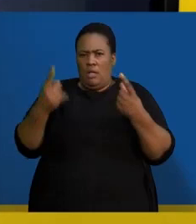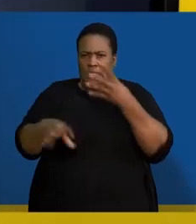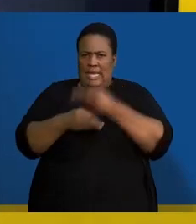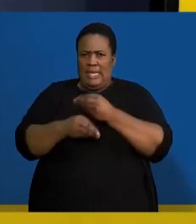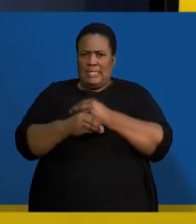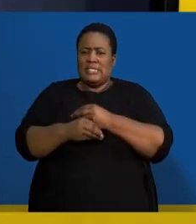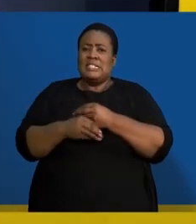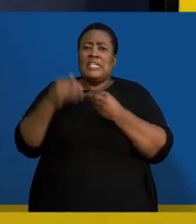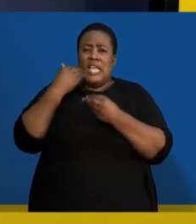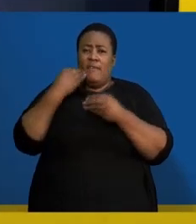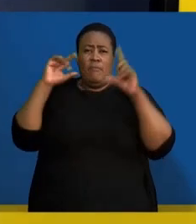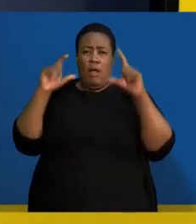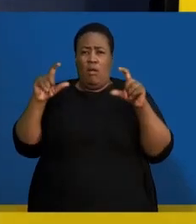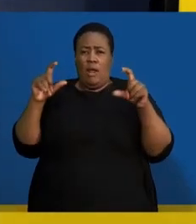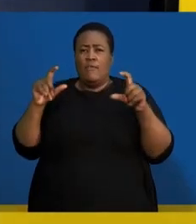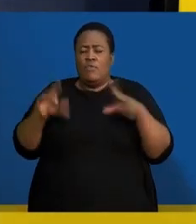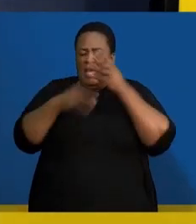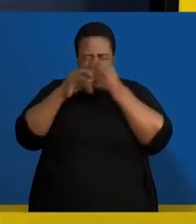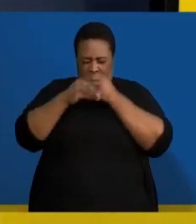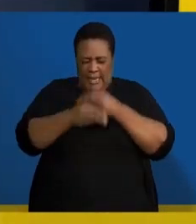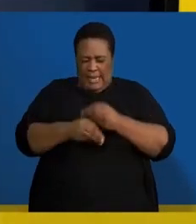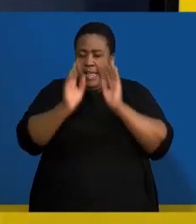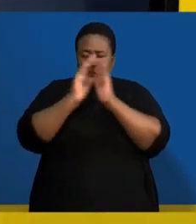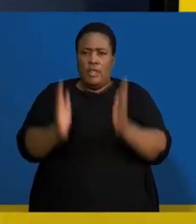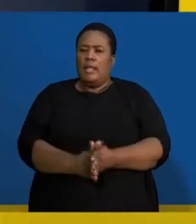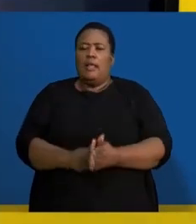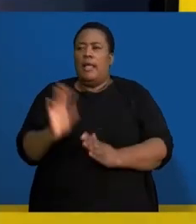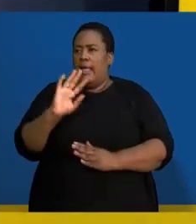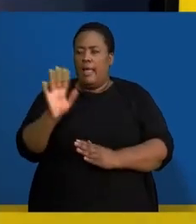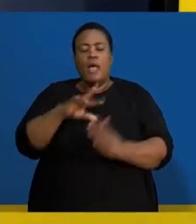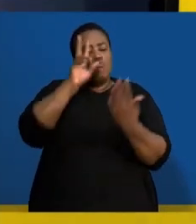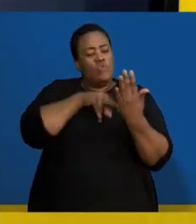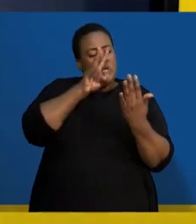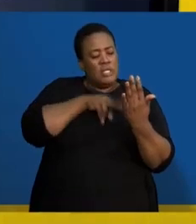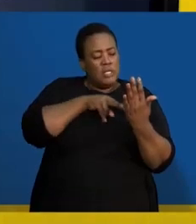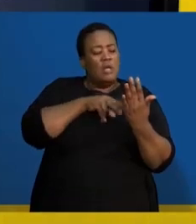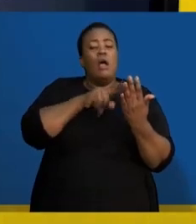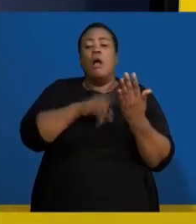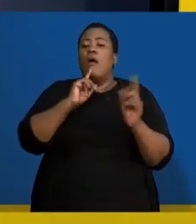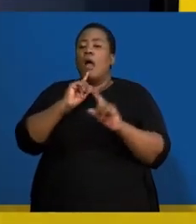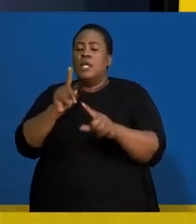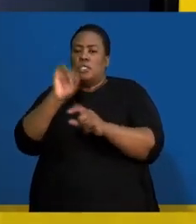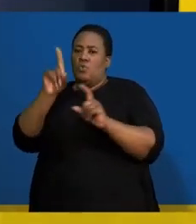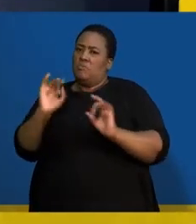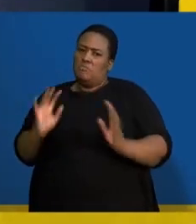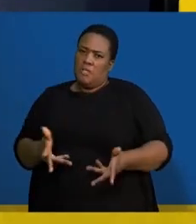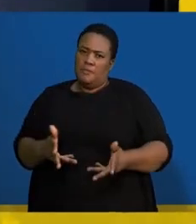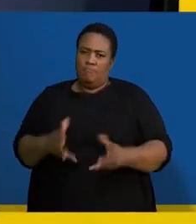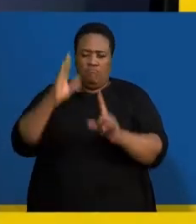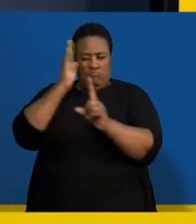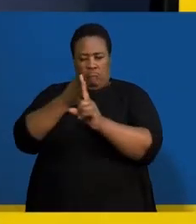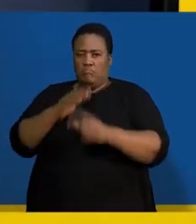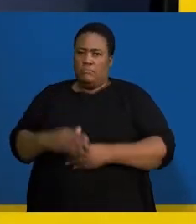you include everything you know about the event. No. Read the instructions and answer the question. That is